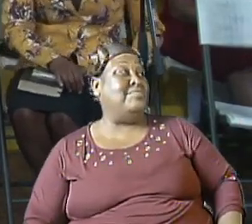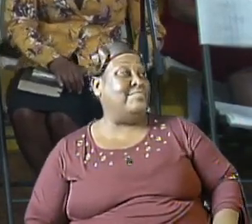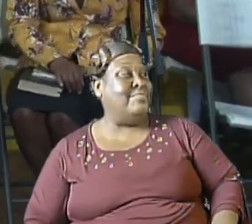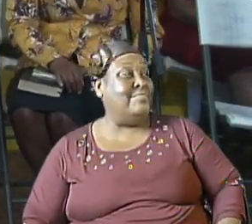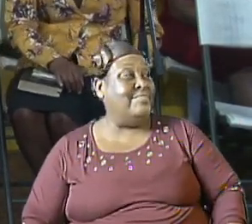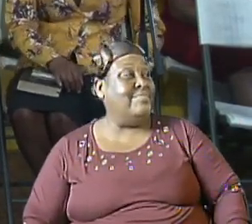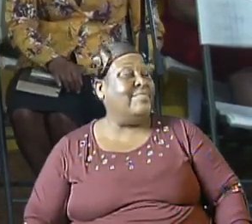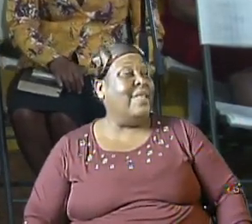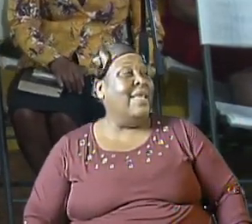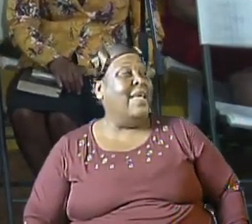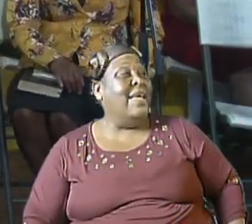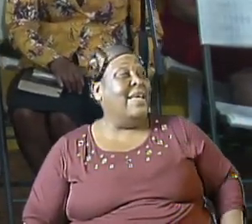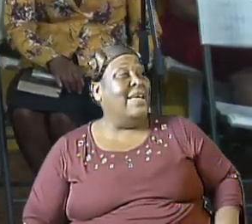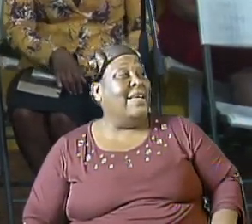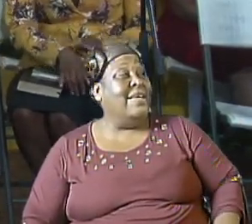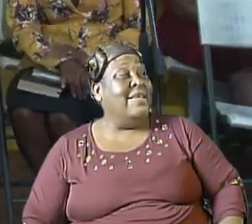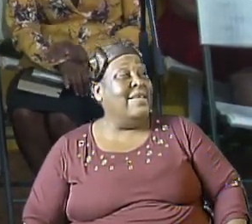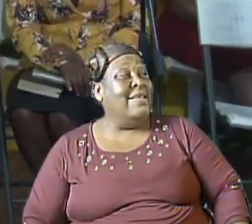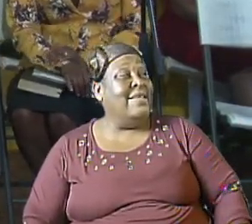Hey.